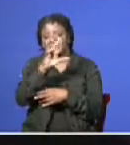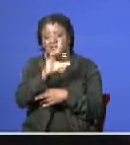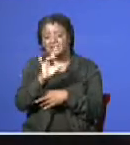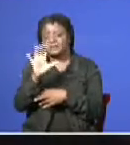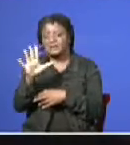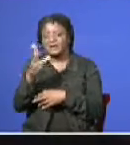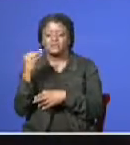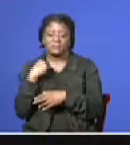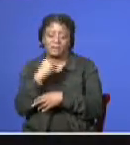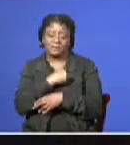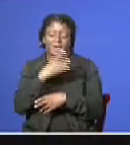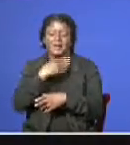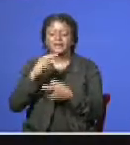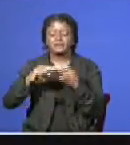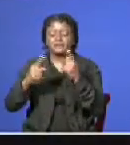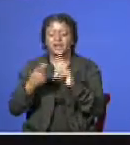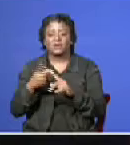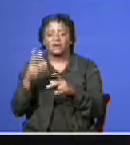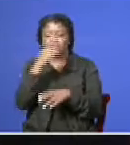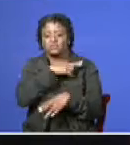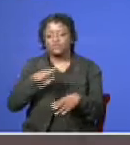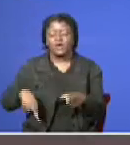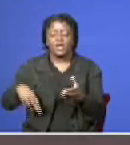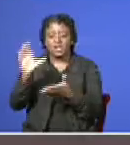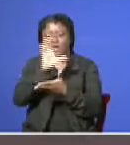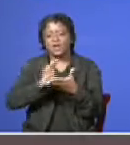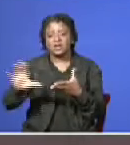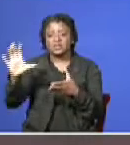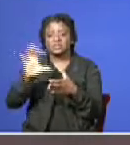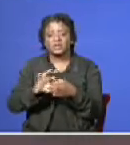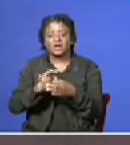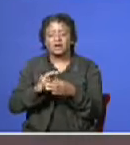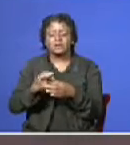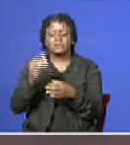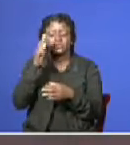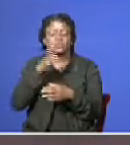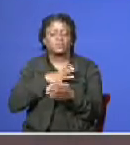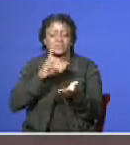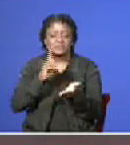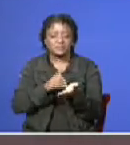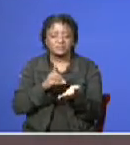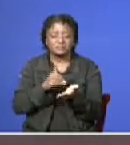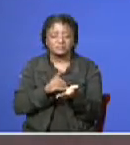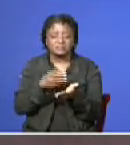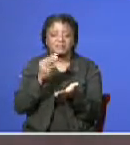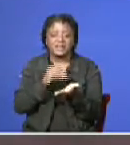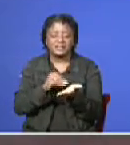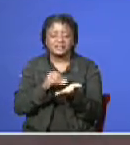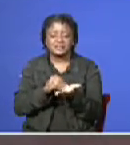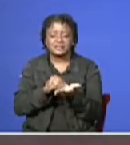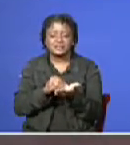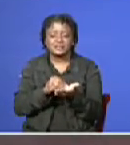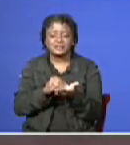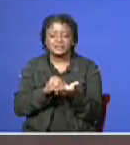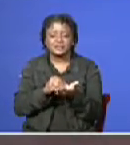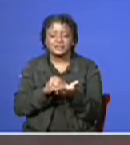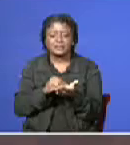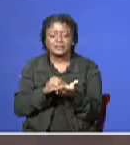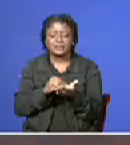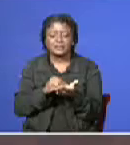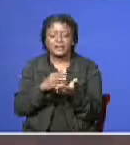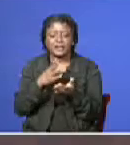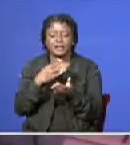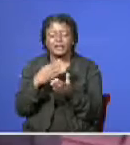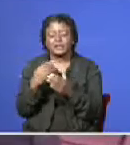of the Royal College of Obstetrics and Gynecology, received the American Foundation of the University of the West Indies Foundation's prestigious